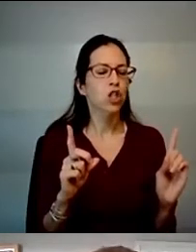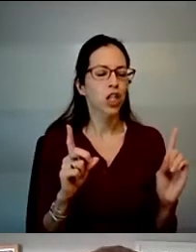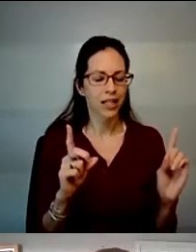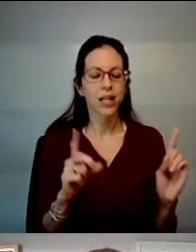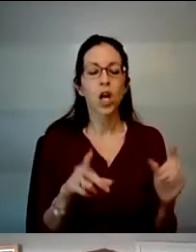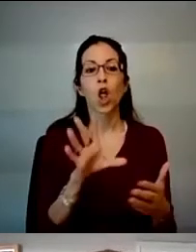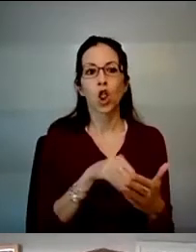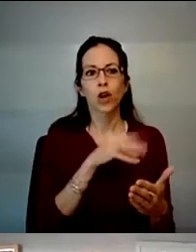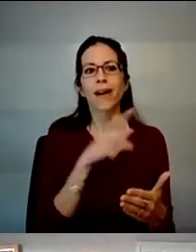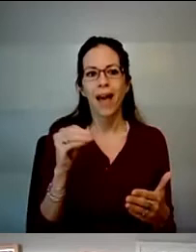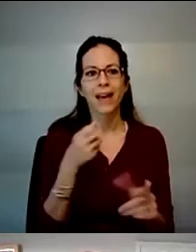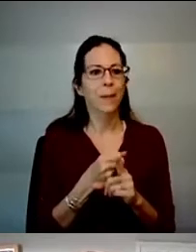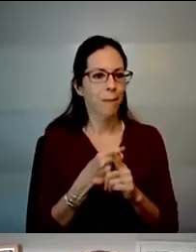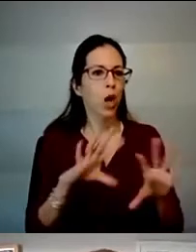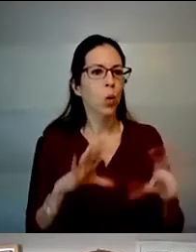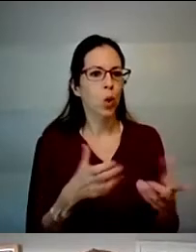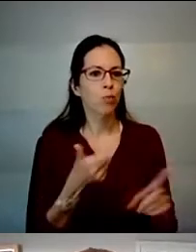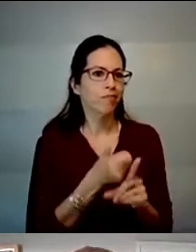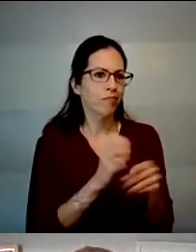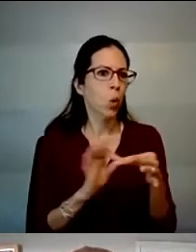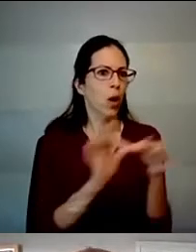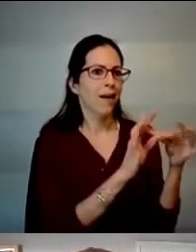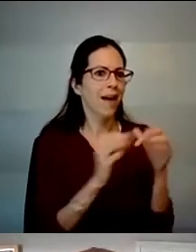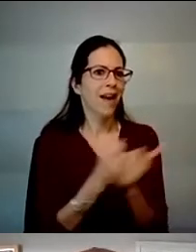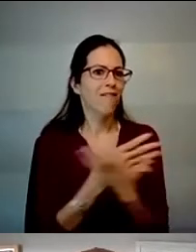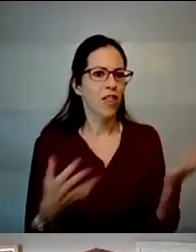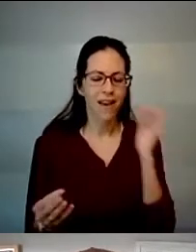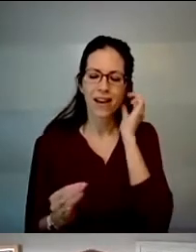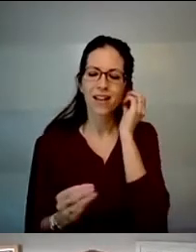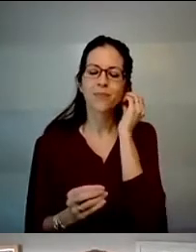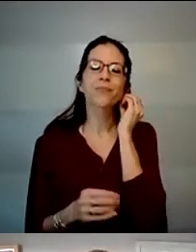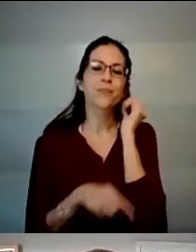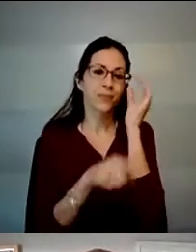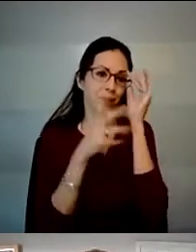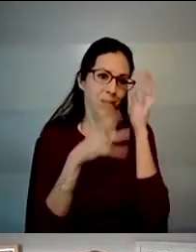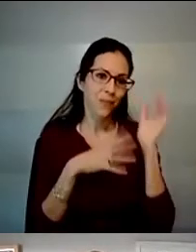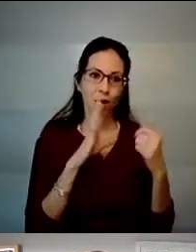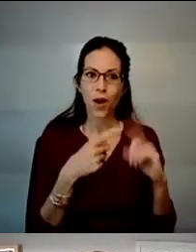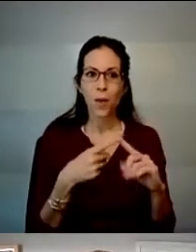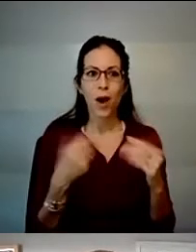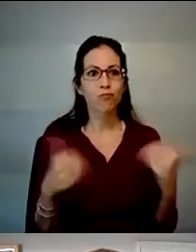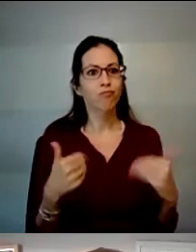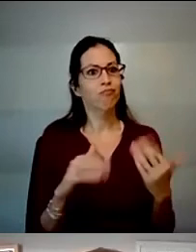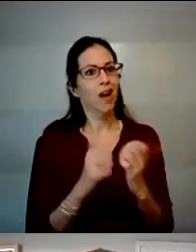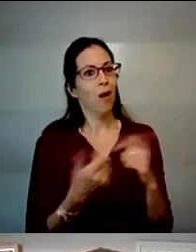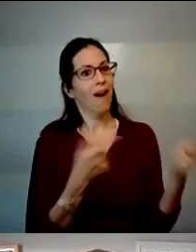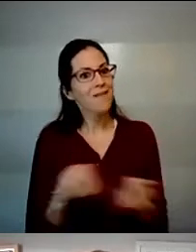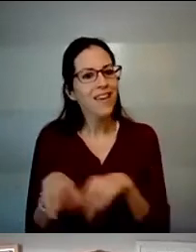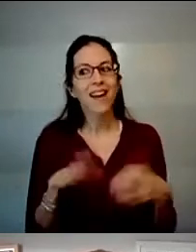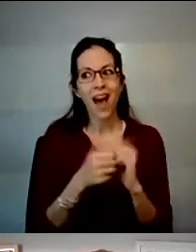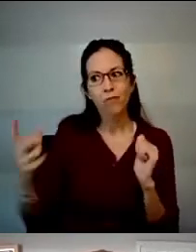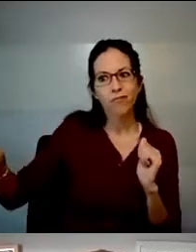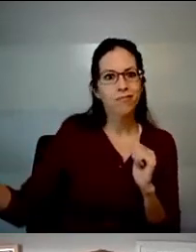impact group who kind of coordinated all of this. And she talked about how it had come together and how they had come